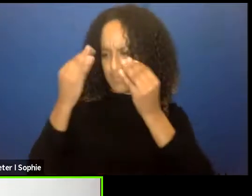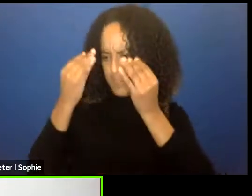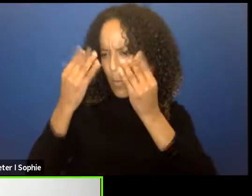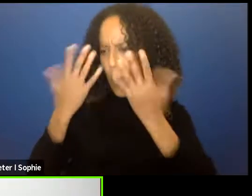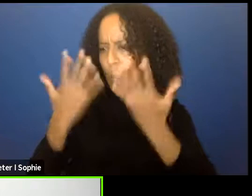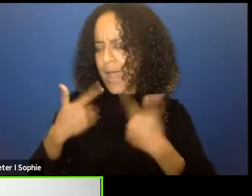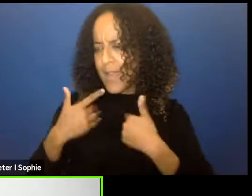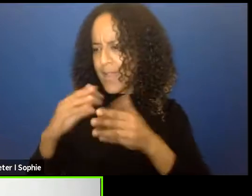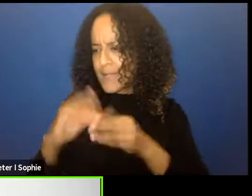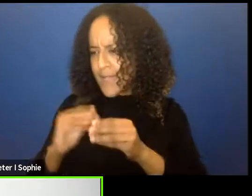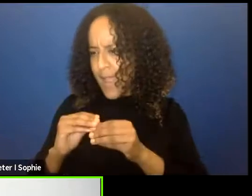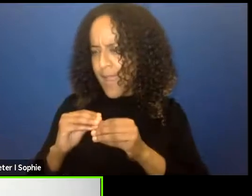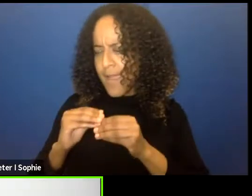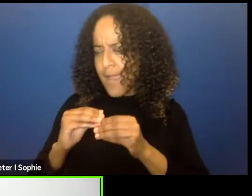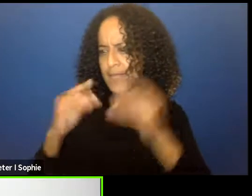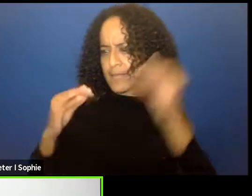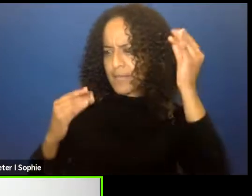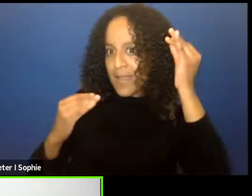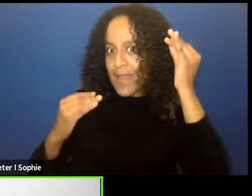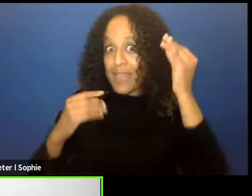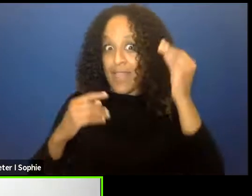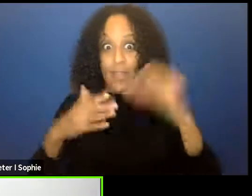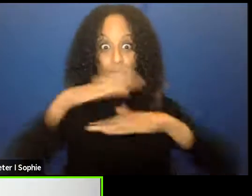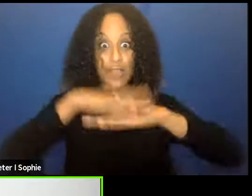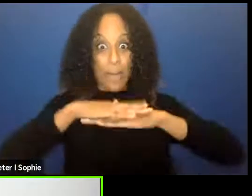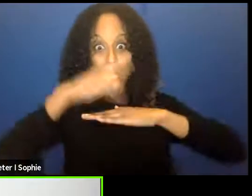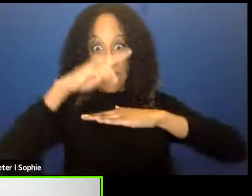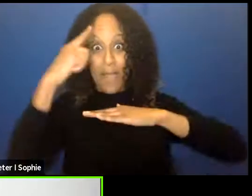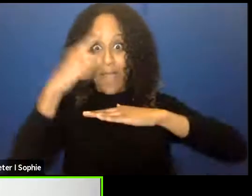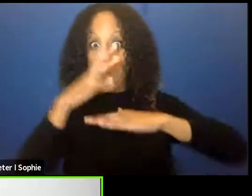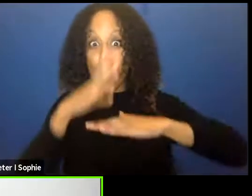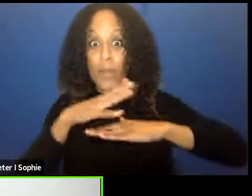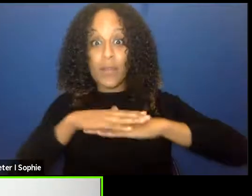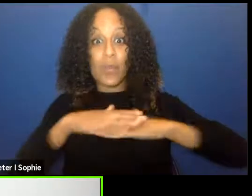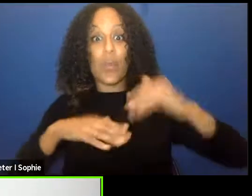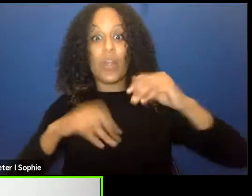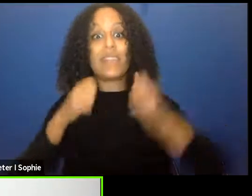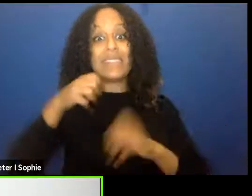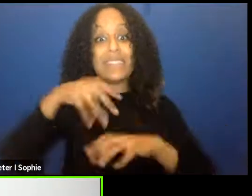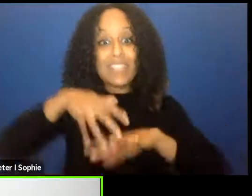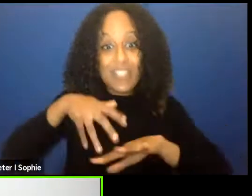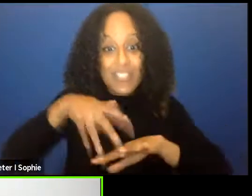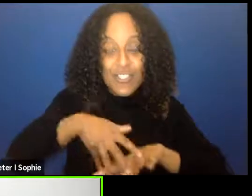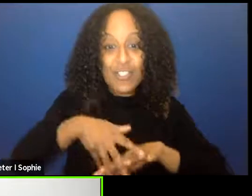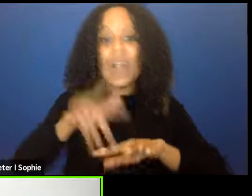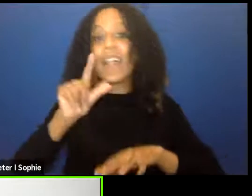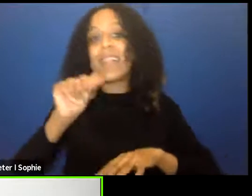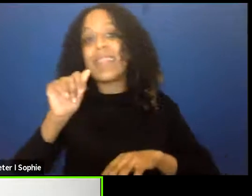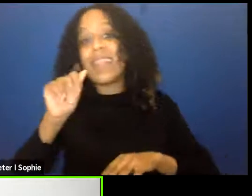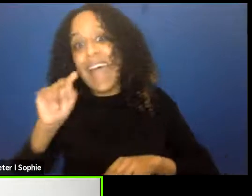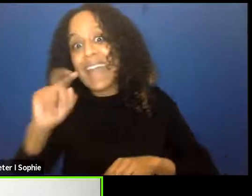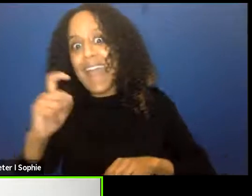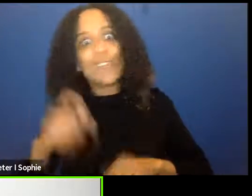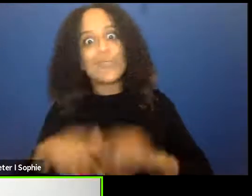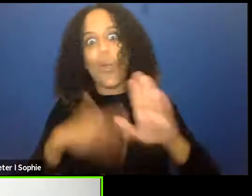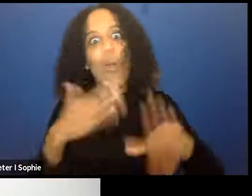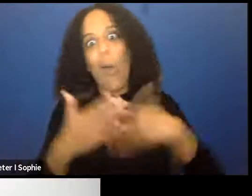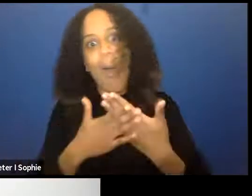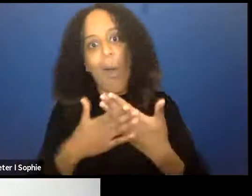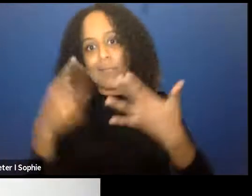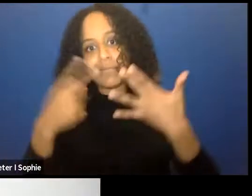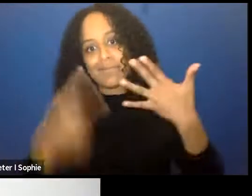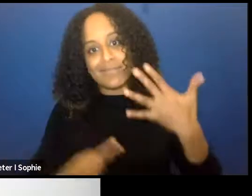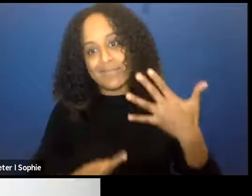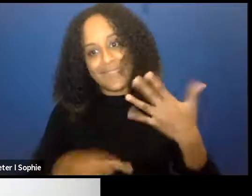saying it. And then on top of that, being a Black woman or being an Indigenous woman or Latinx woman or all of the above.